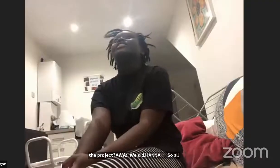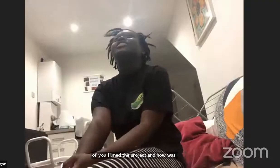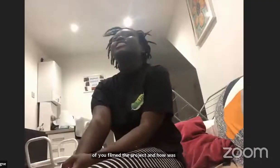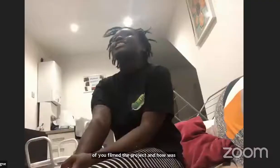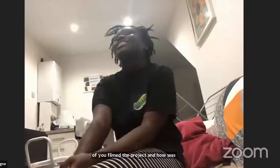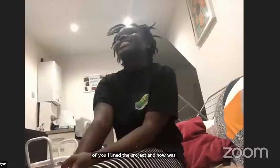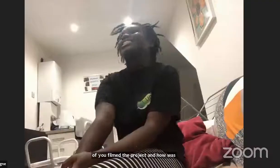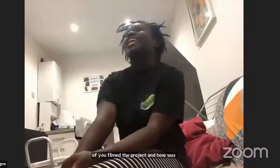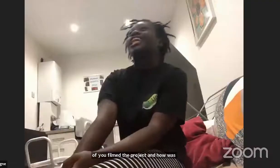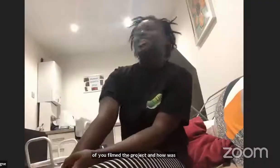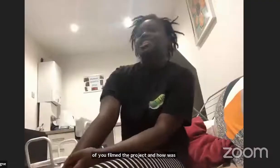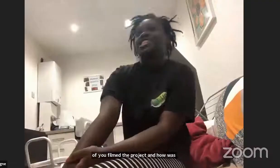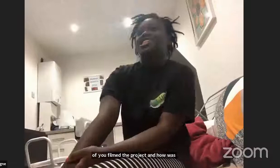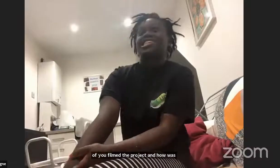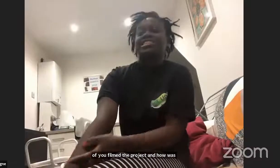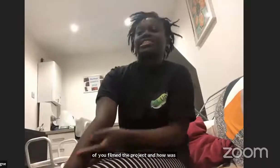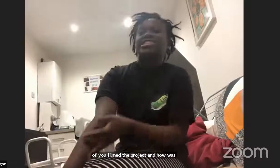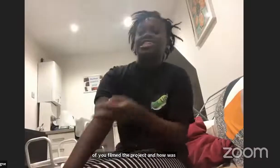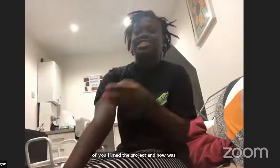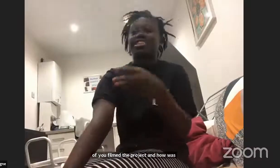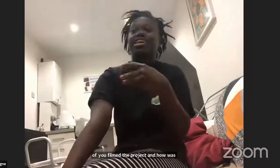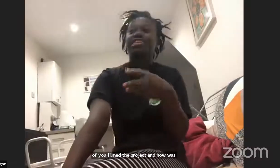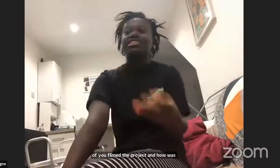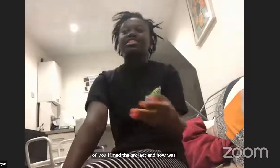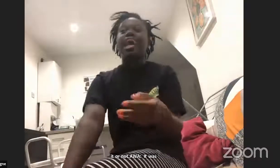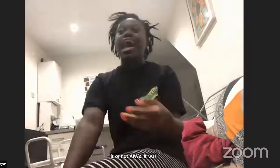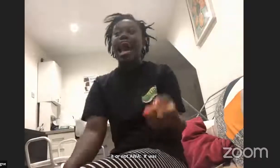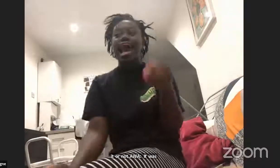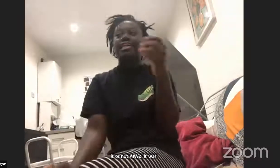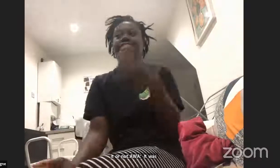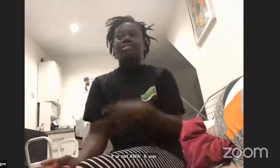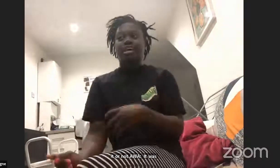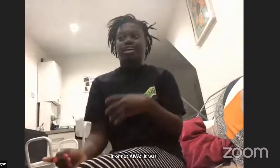was challenging because